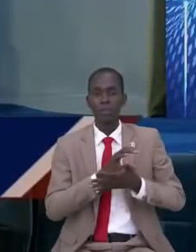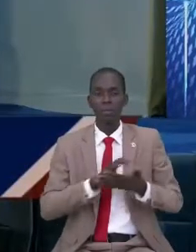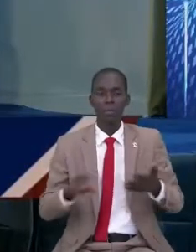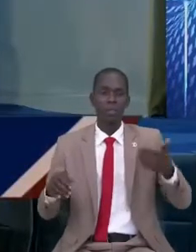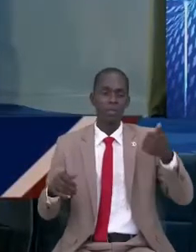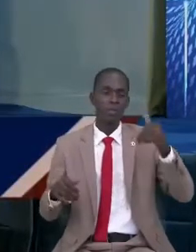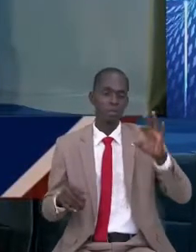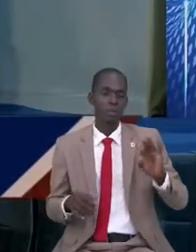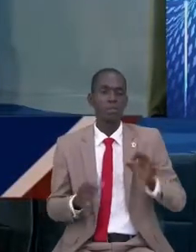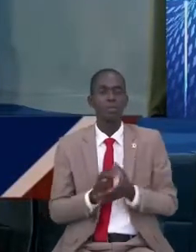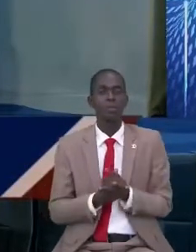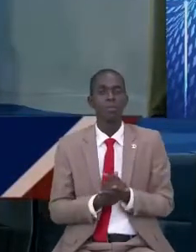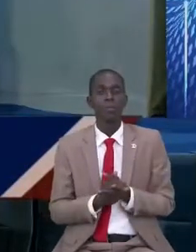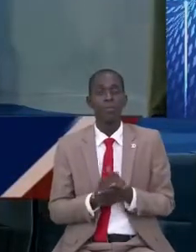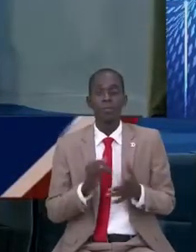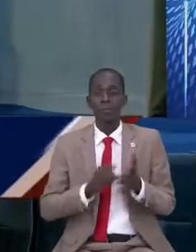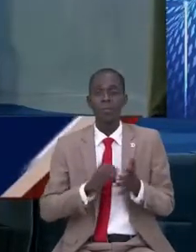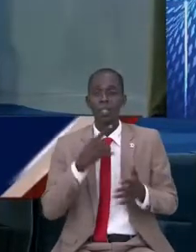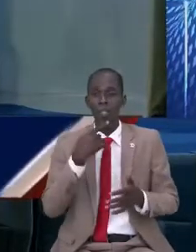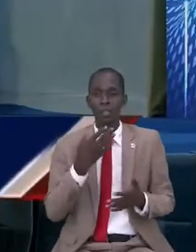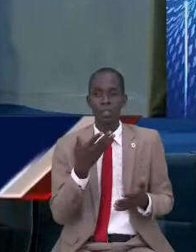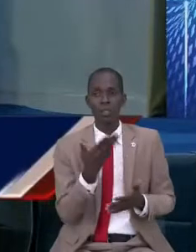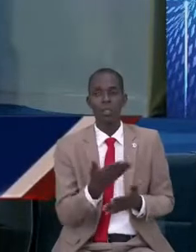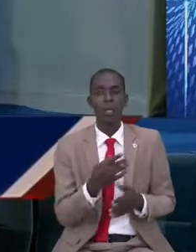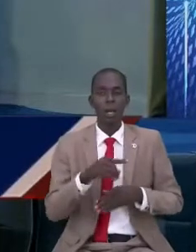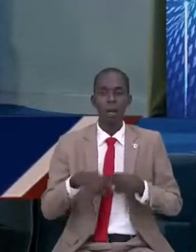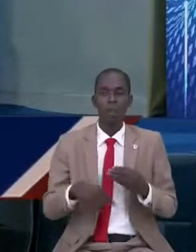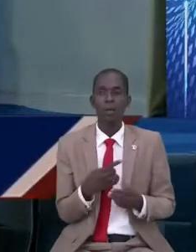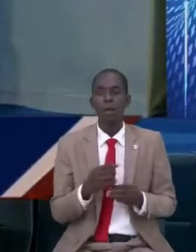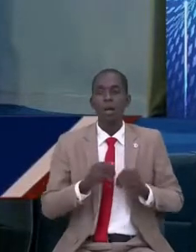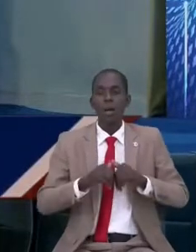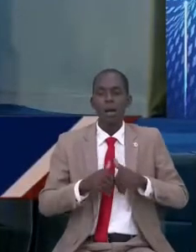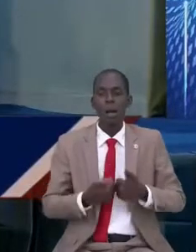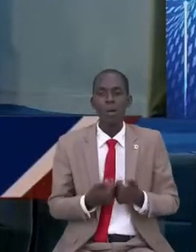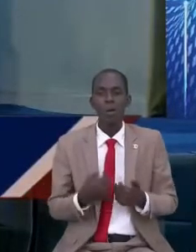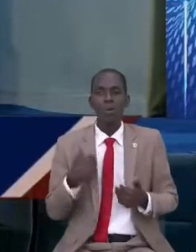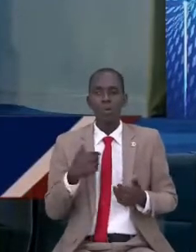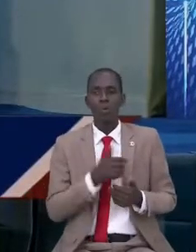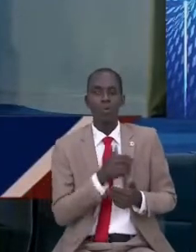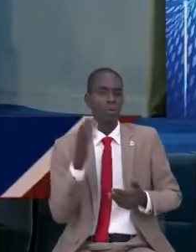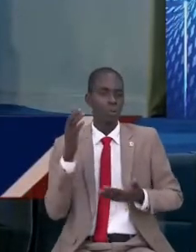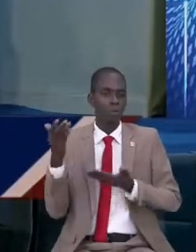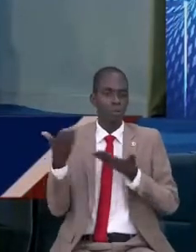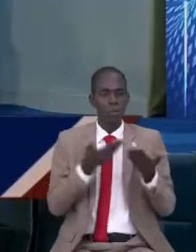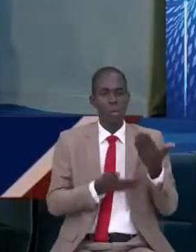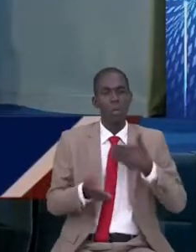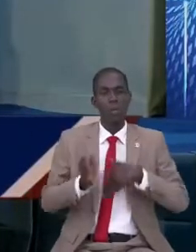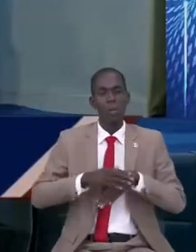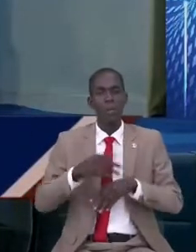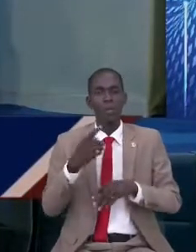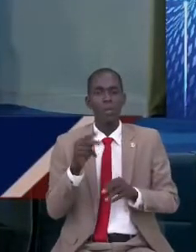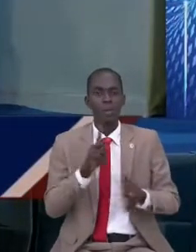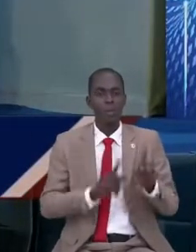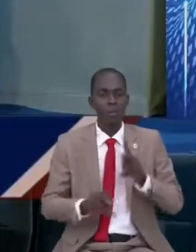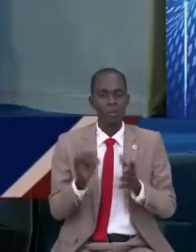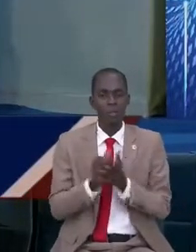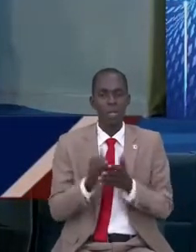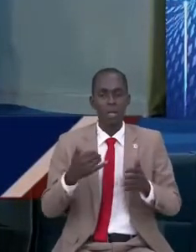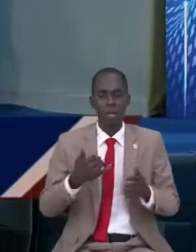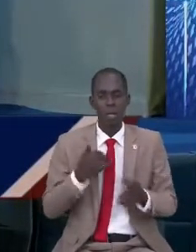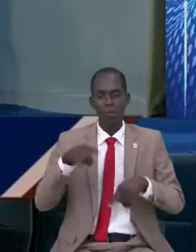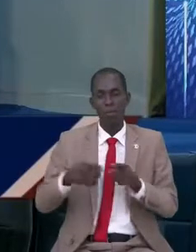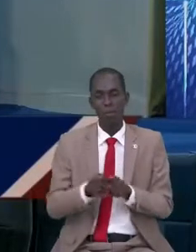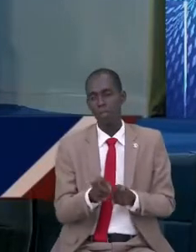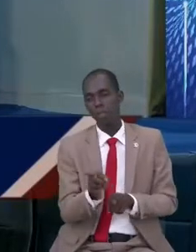verse 19. It's telling us about how we restore the people who have gone back and